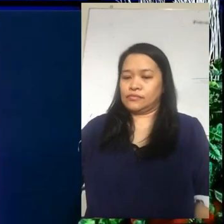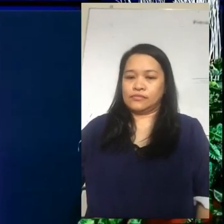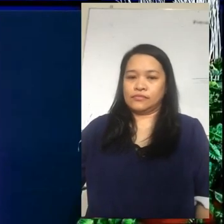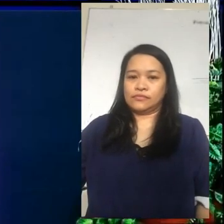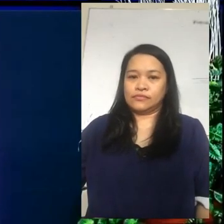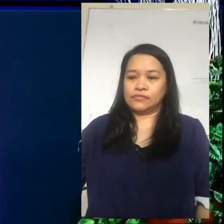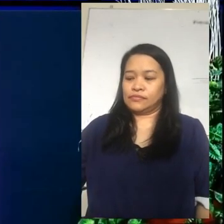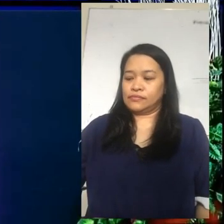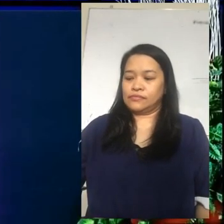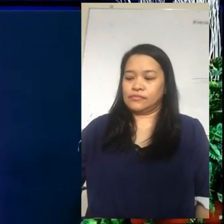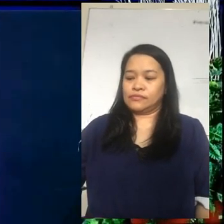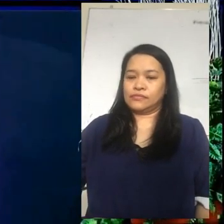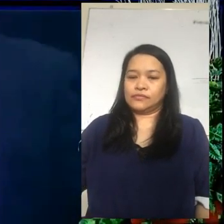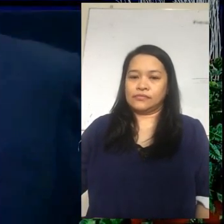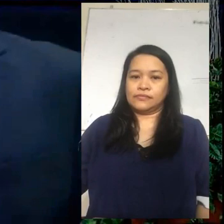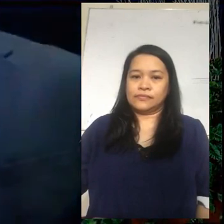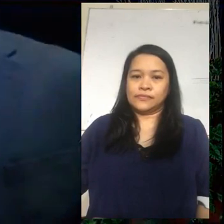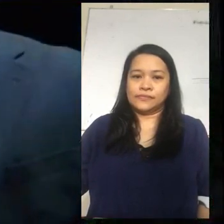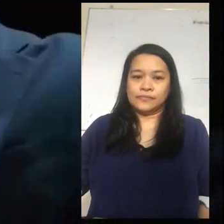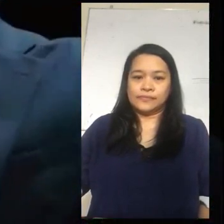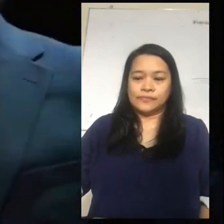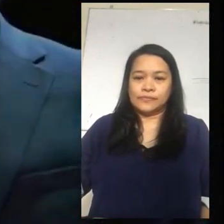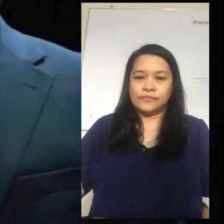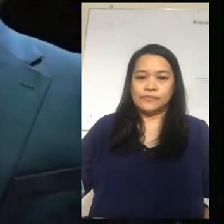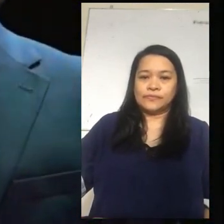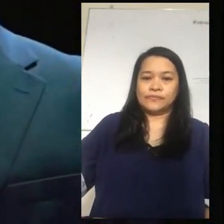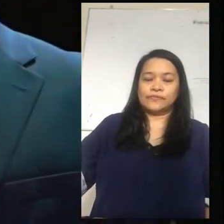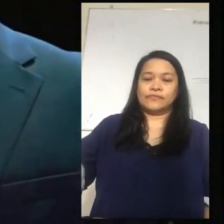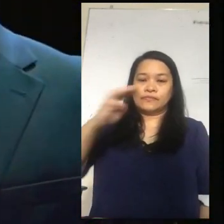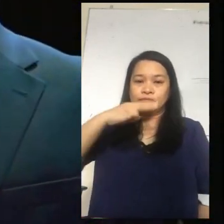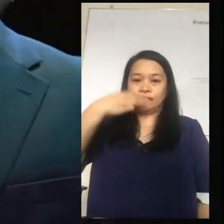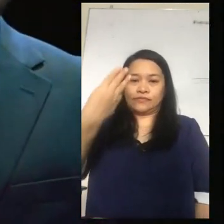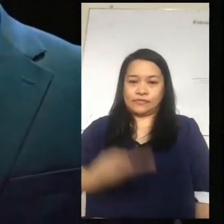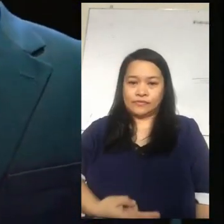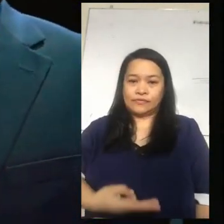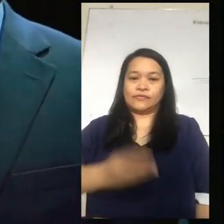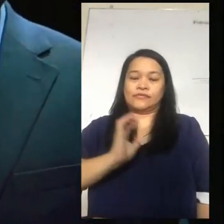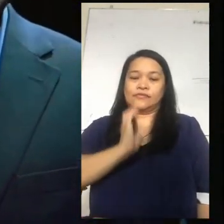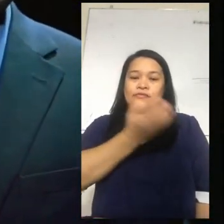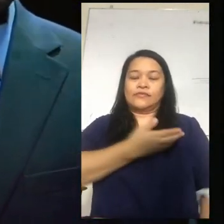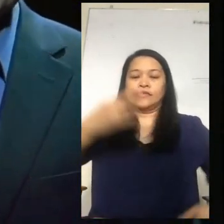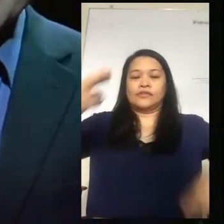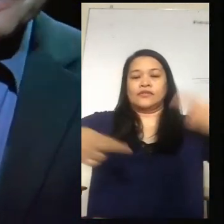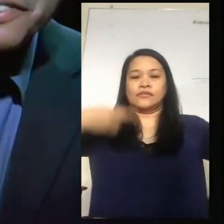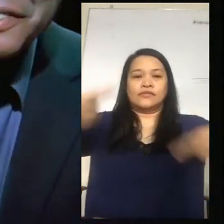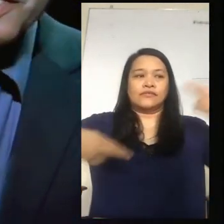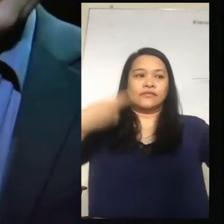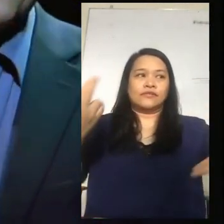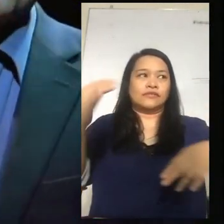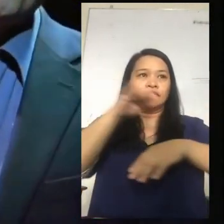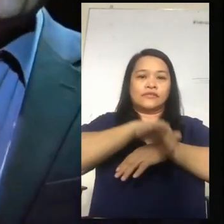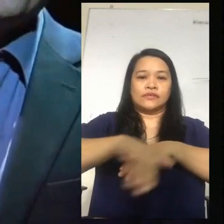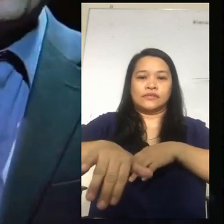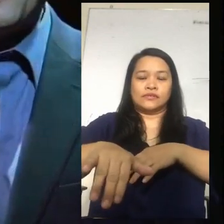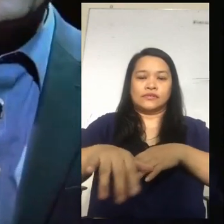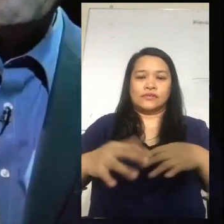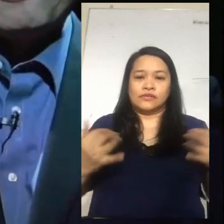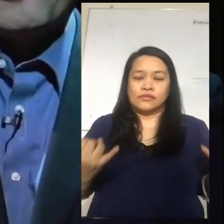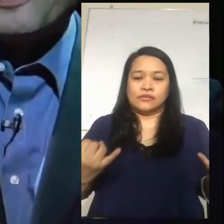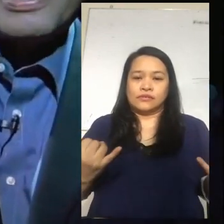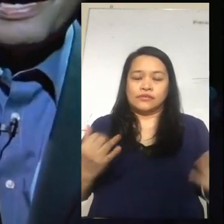David Sobrepeña. Praise God! Welcome to our revival nights. Ito po